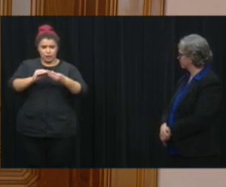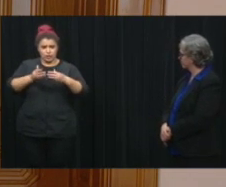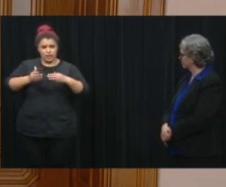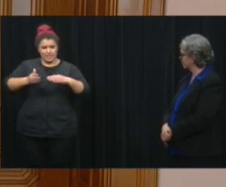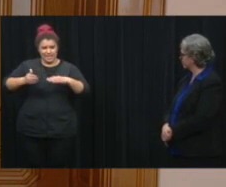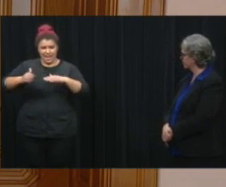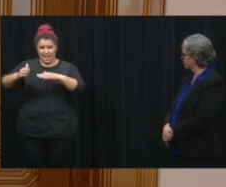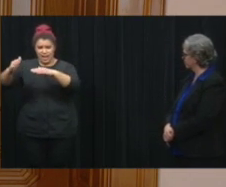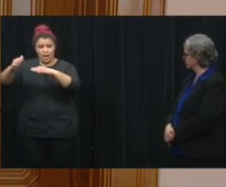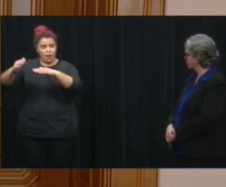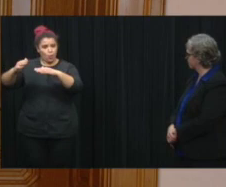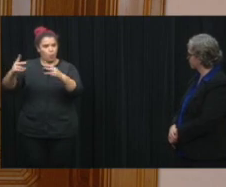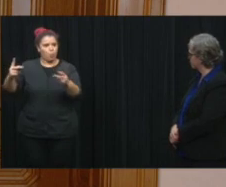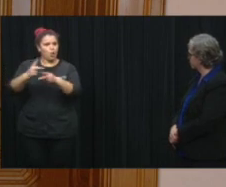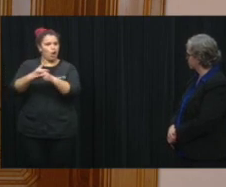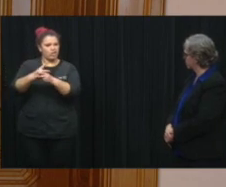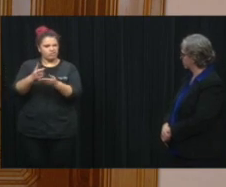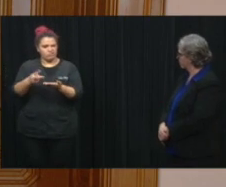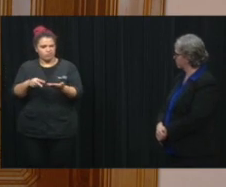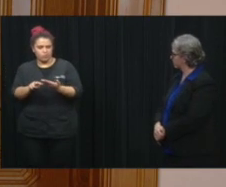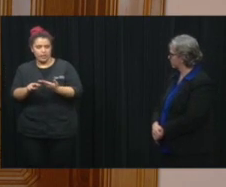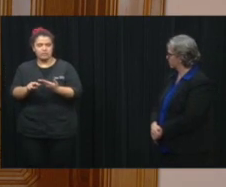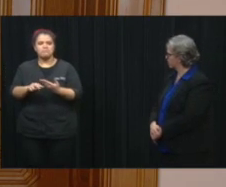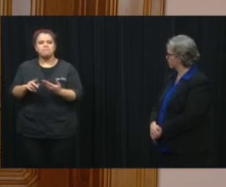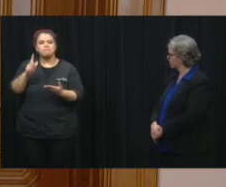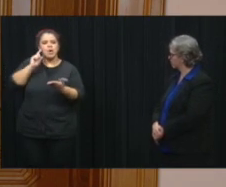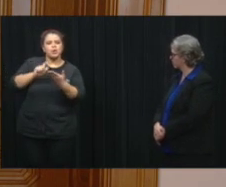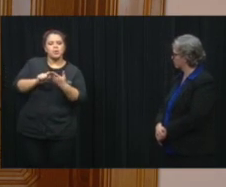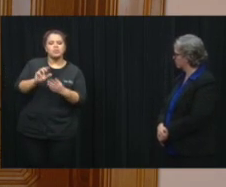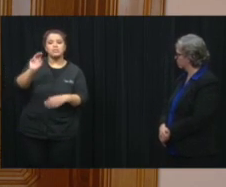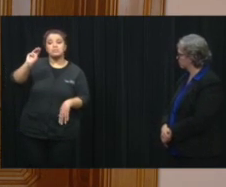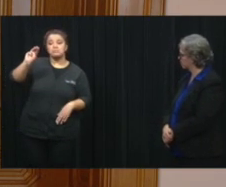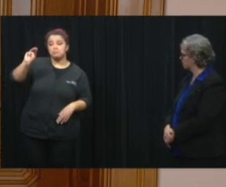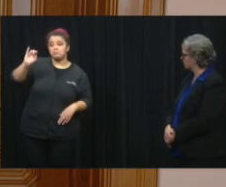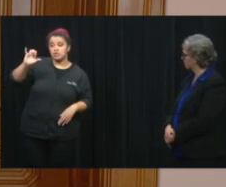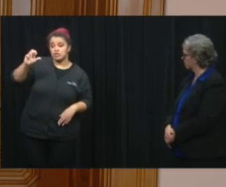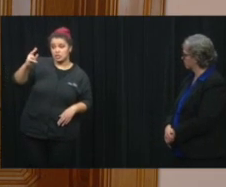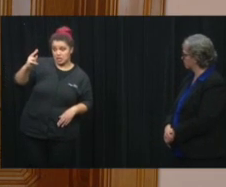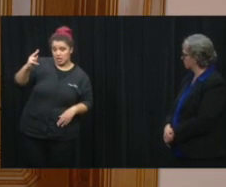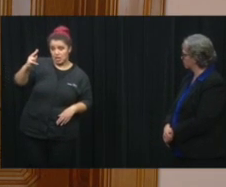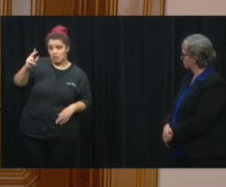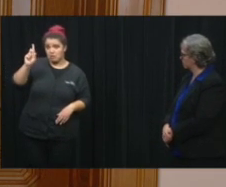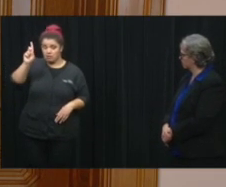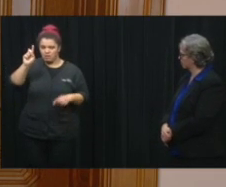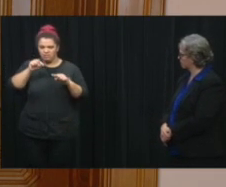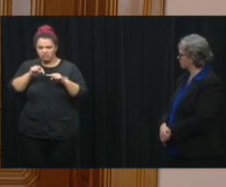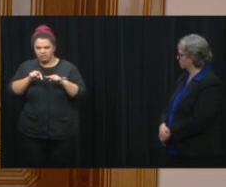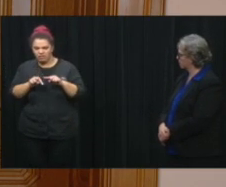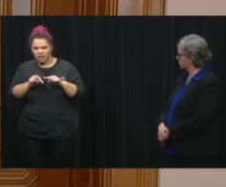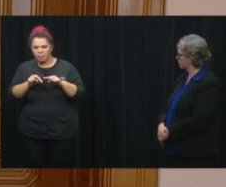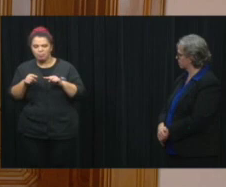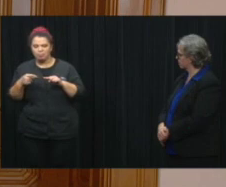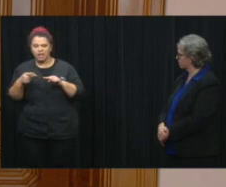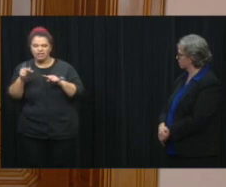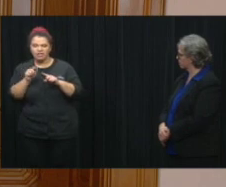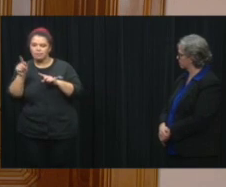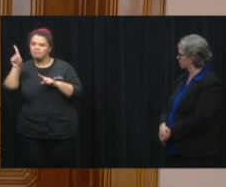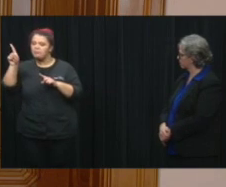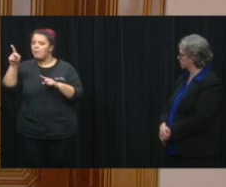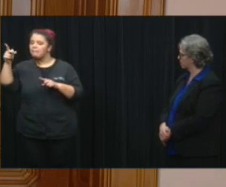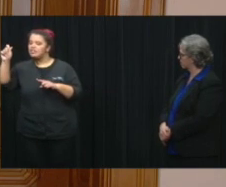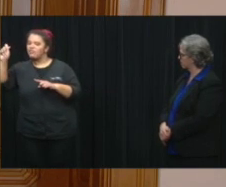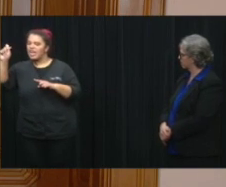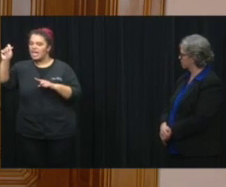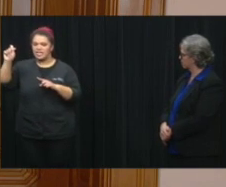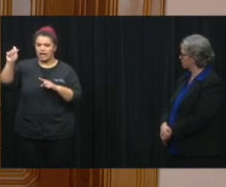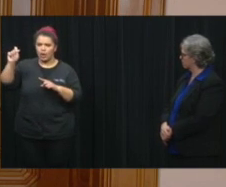coming 2 weeks, our neighboring states, Michigan and Pennsylvania, have seen great increases in the number of cases. Pennsylvania is more than double where